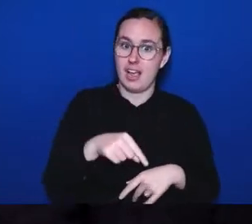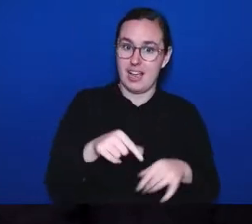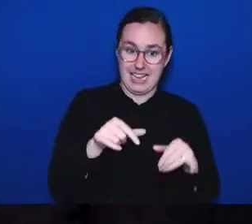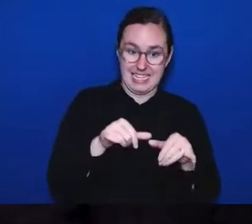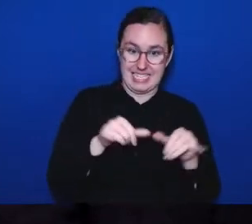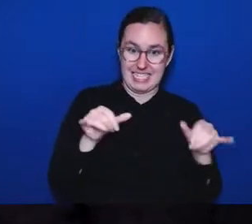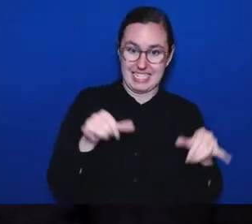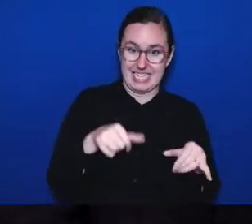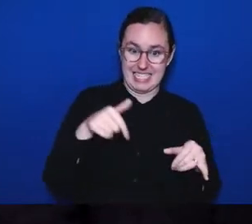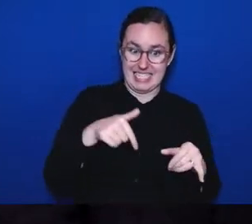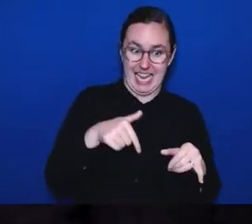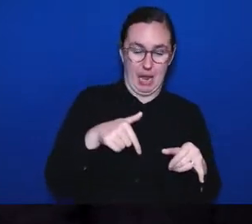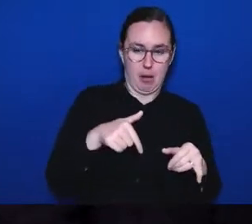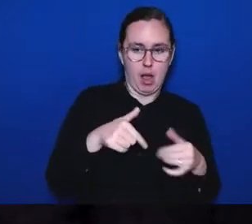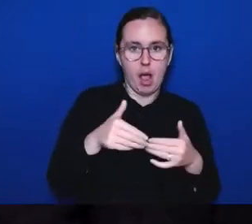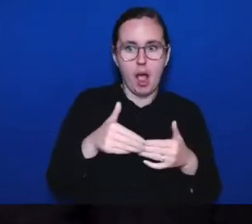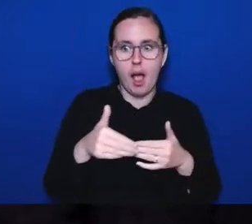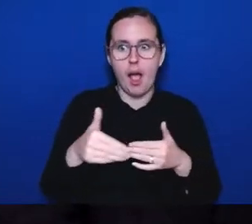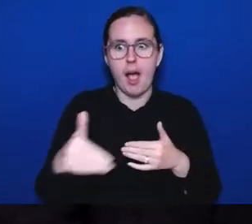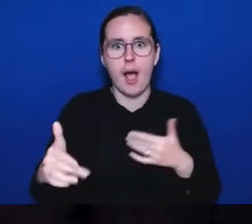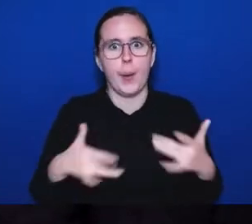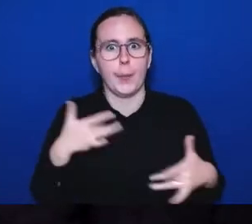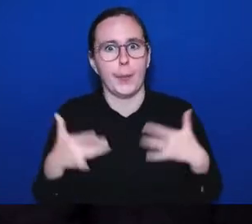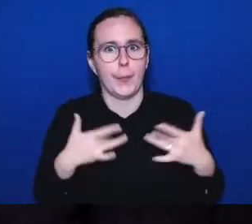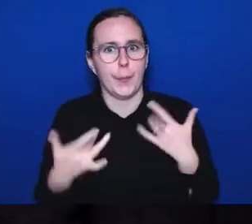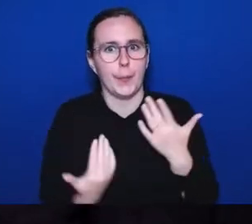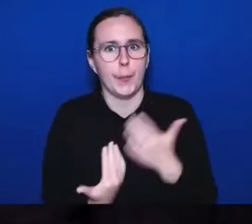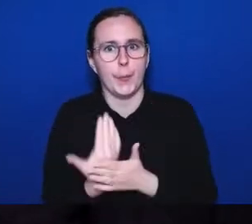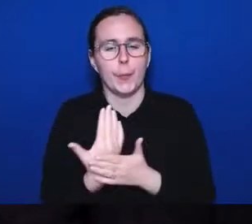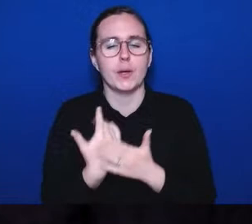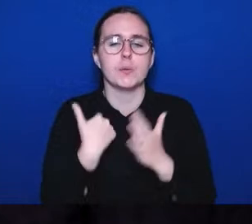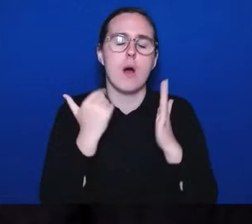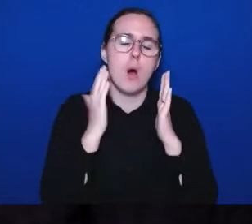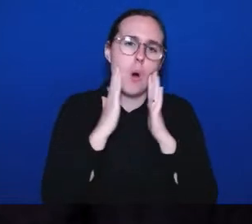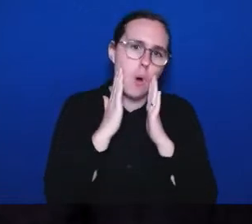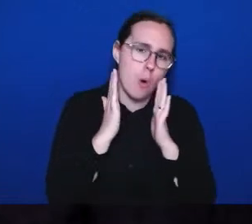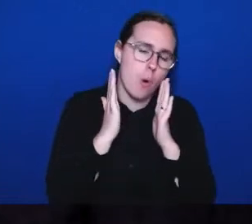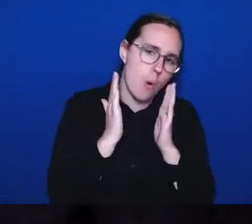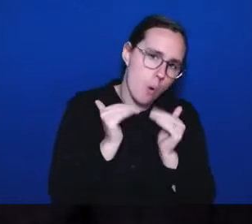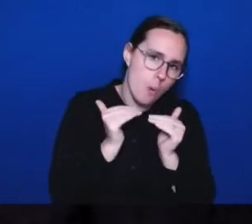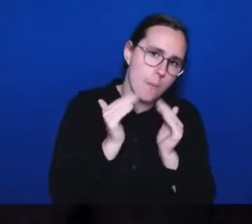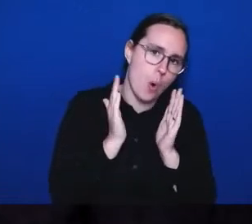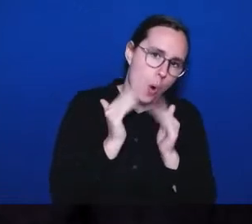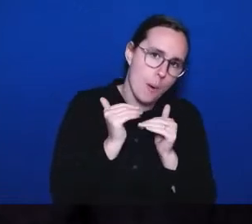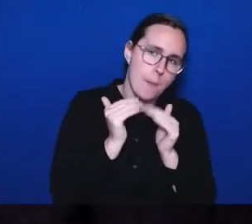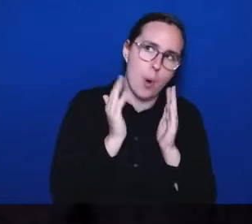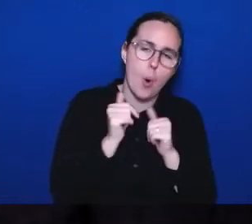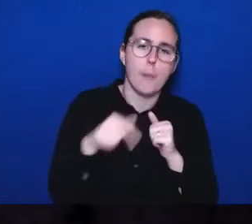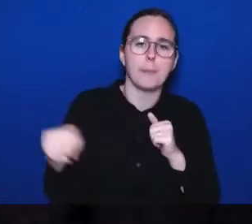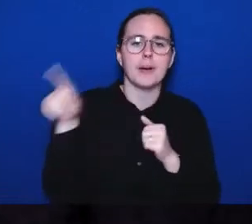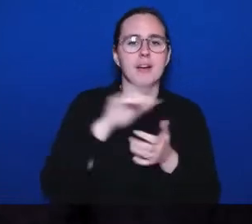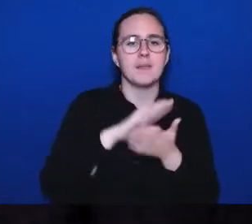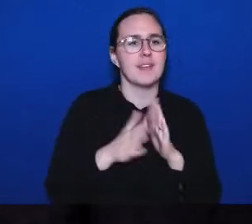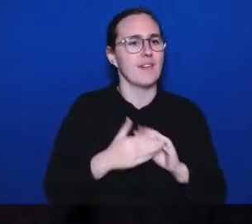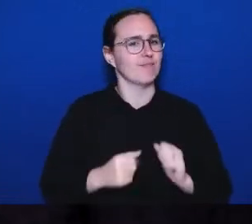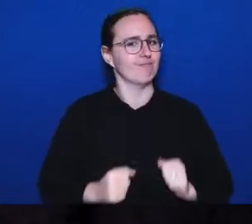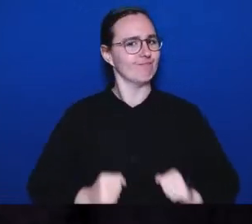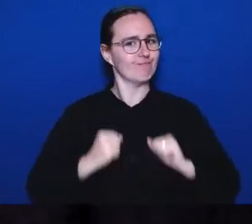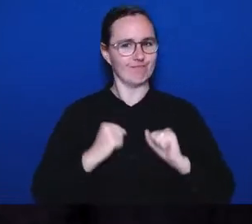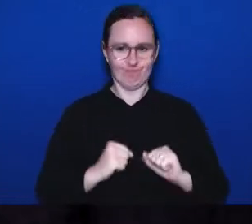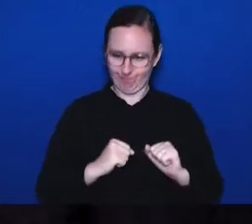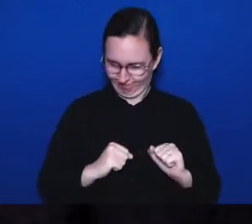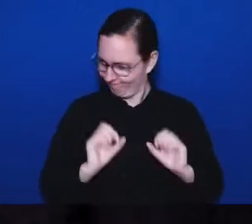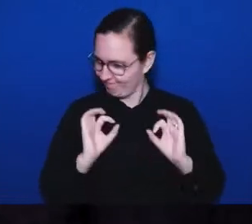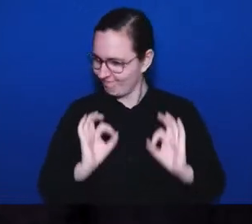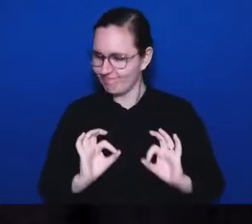thinking that we're leading into this with intention for our patients and to serve their needs higher than all other priorities. We know that